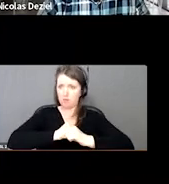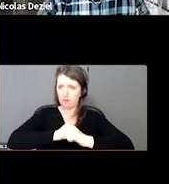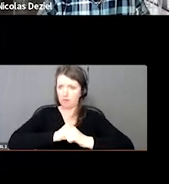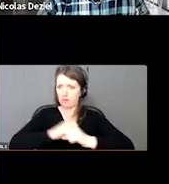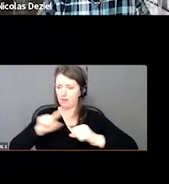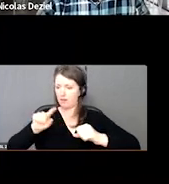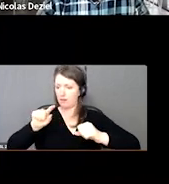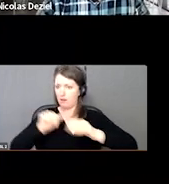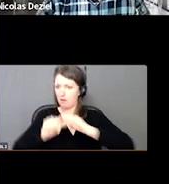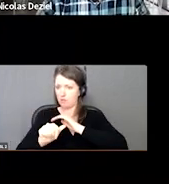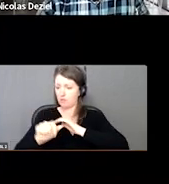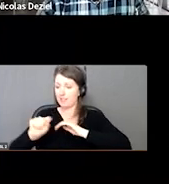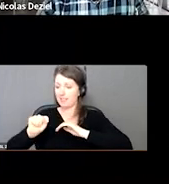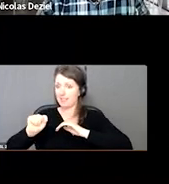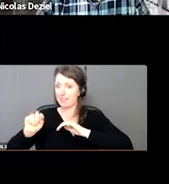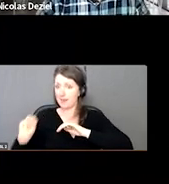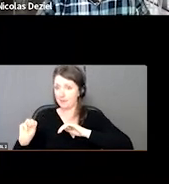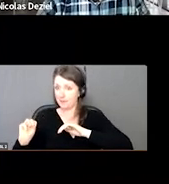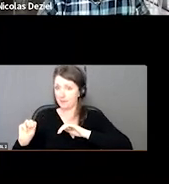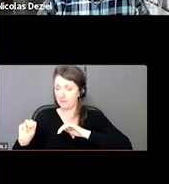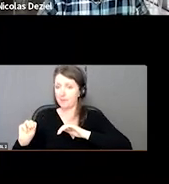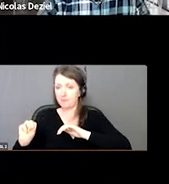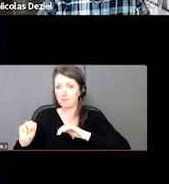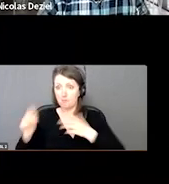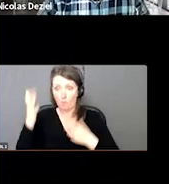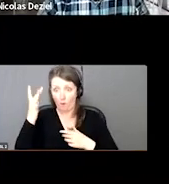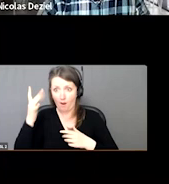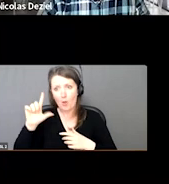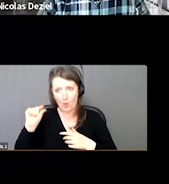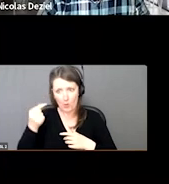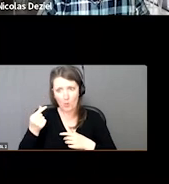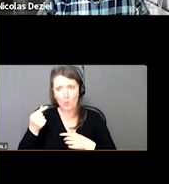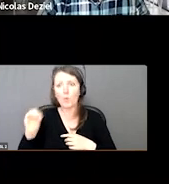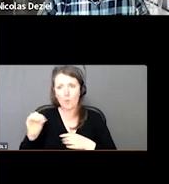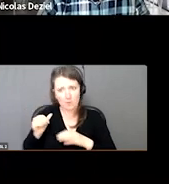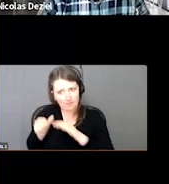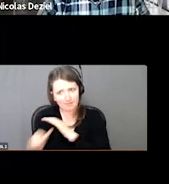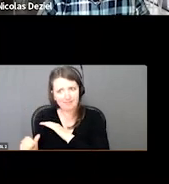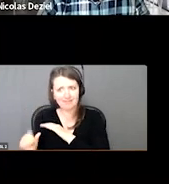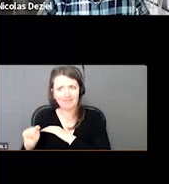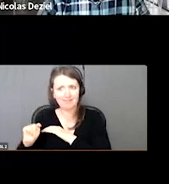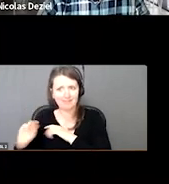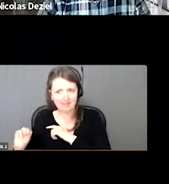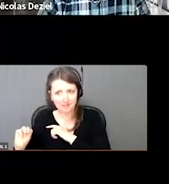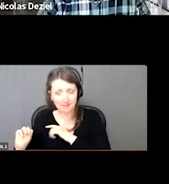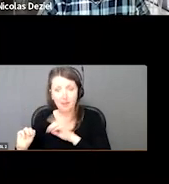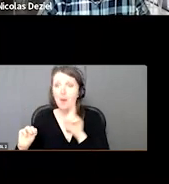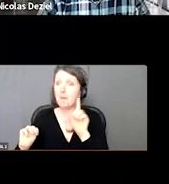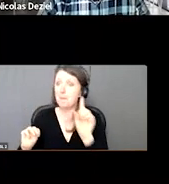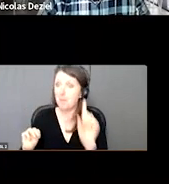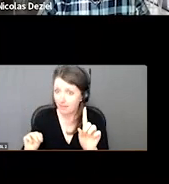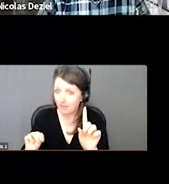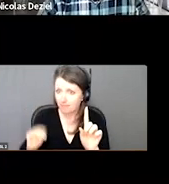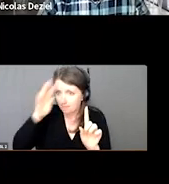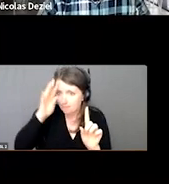because a logo can be protected with a registered trademark. However, if I have a recipe